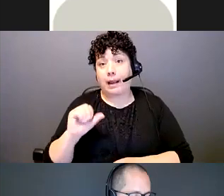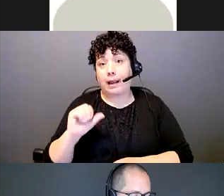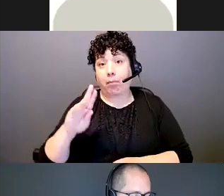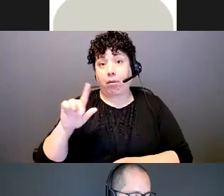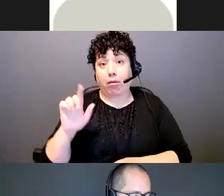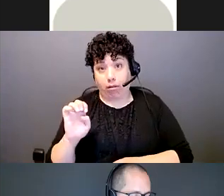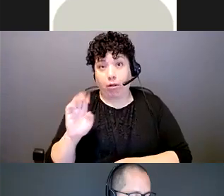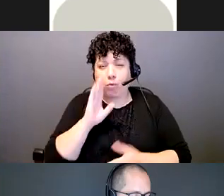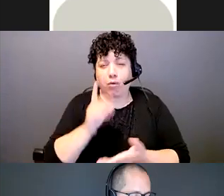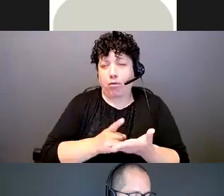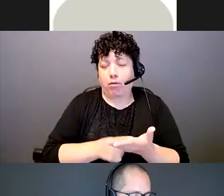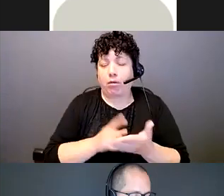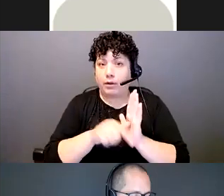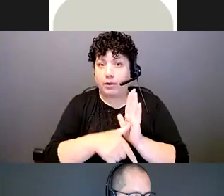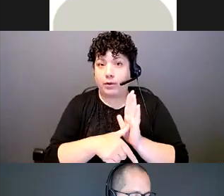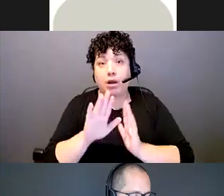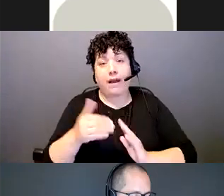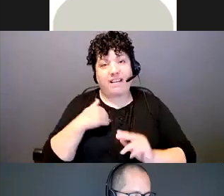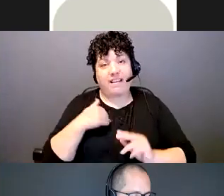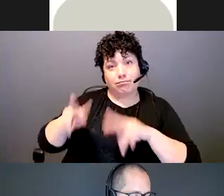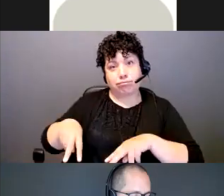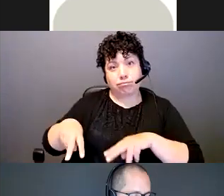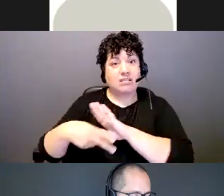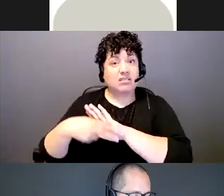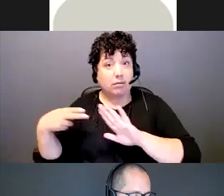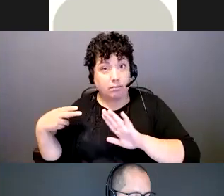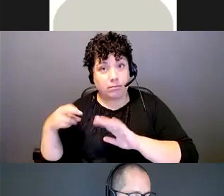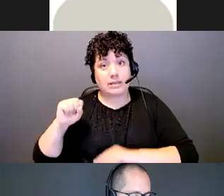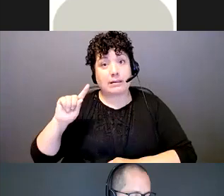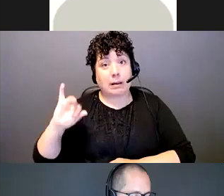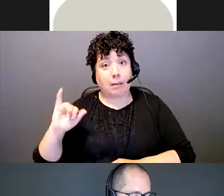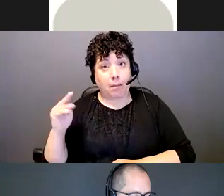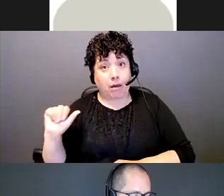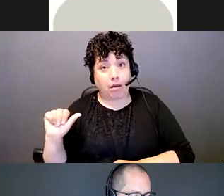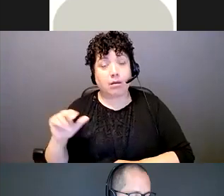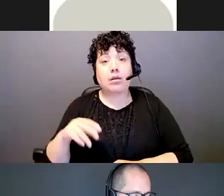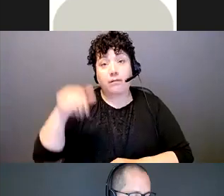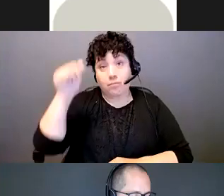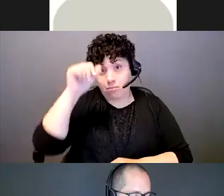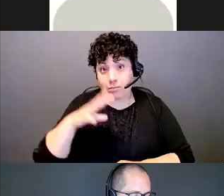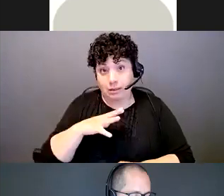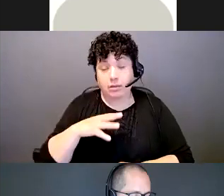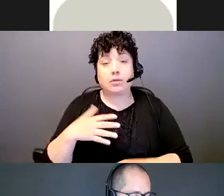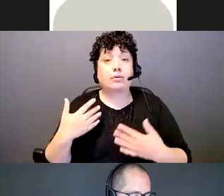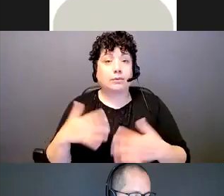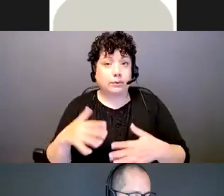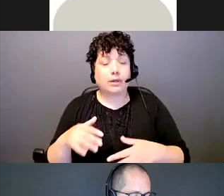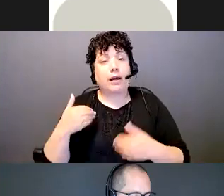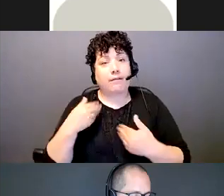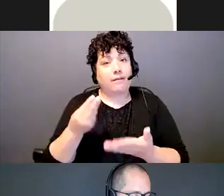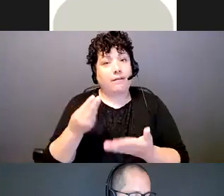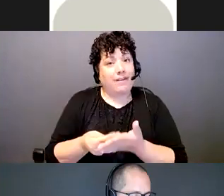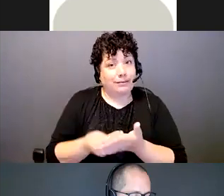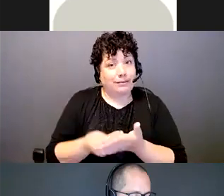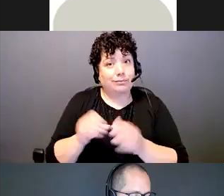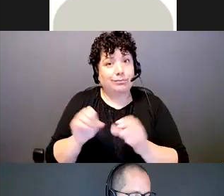we see often is, especially for men, is financial exploitation. Whereas for